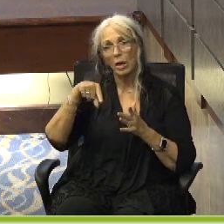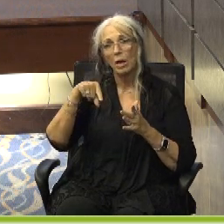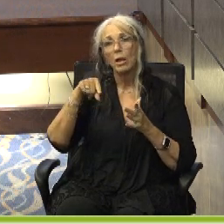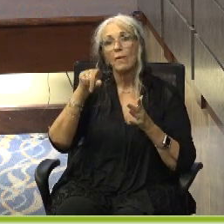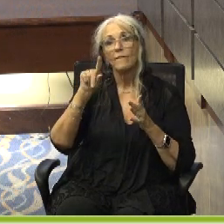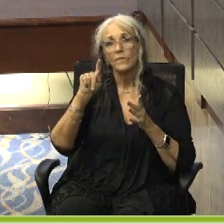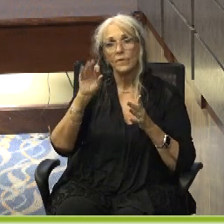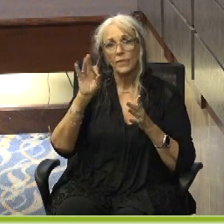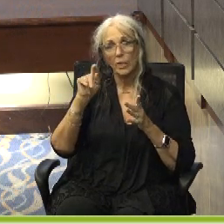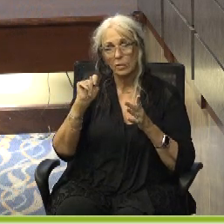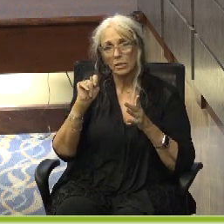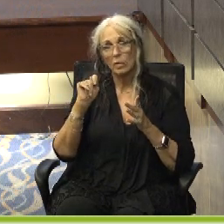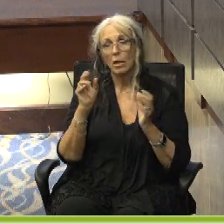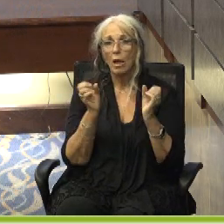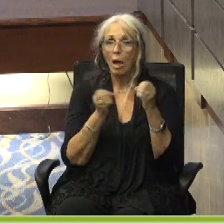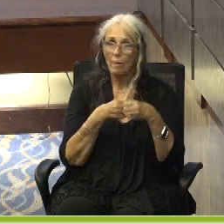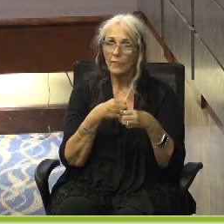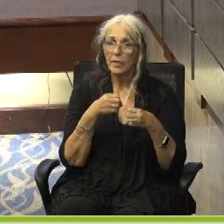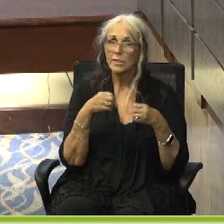and two-bedroom,